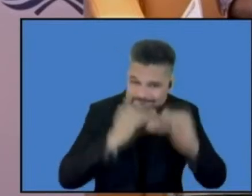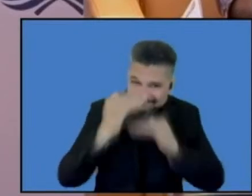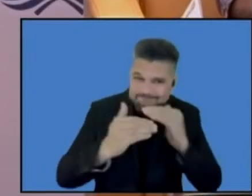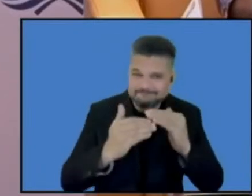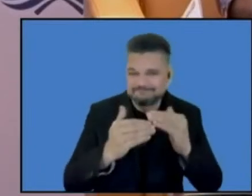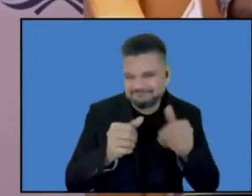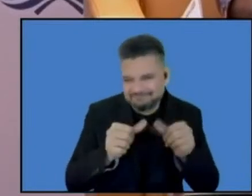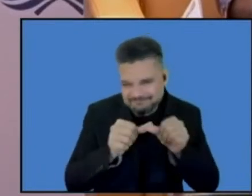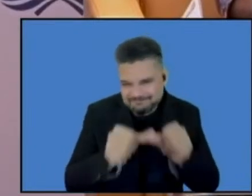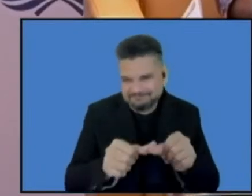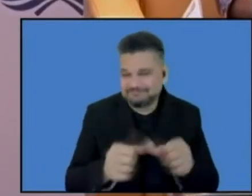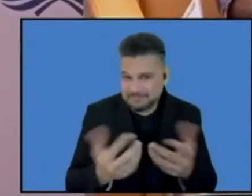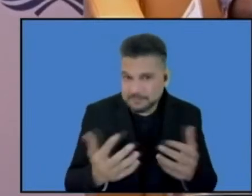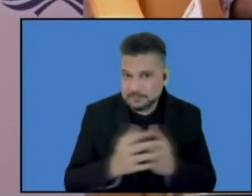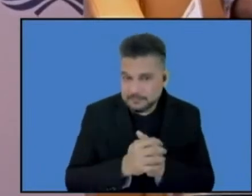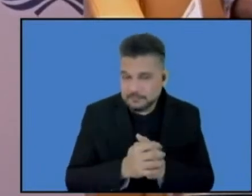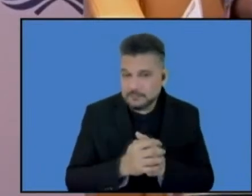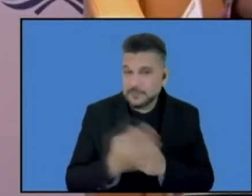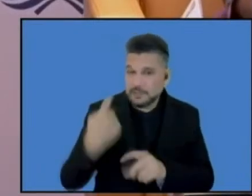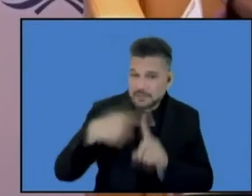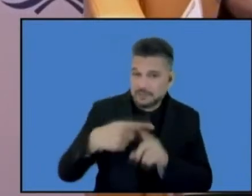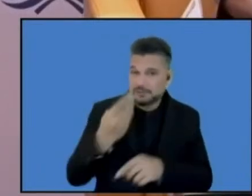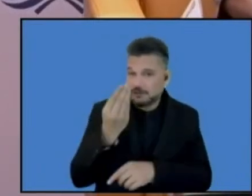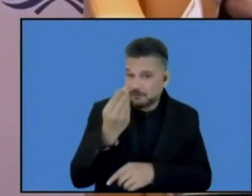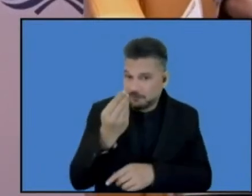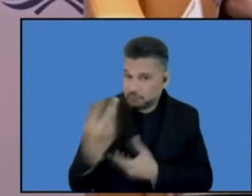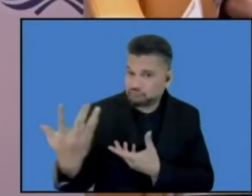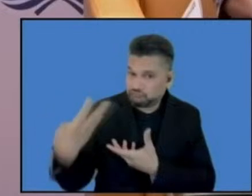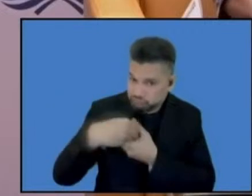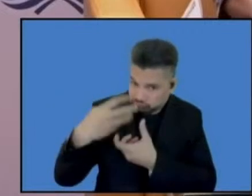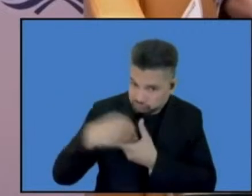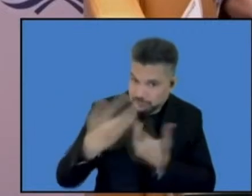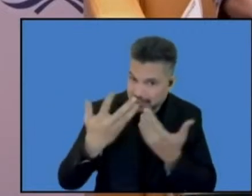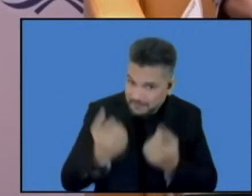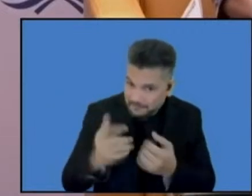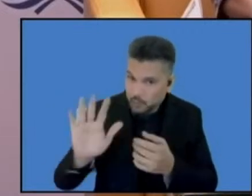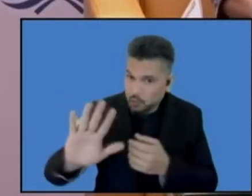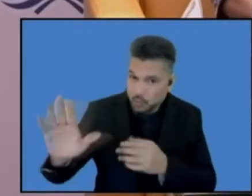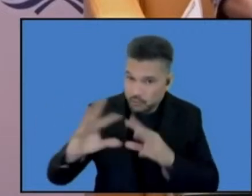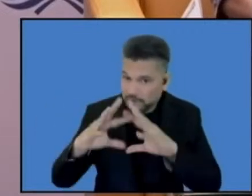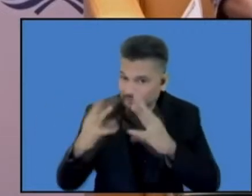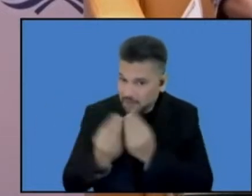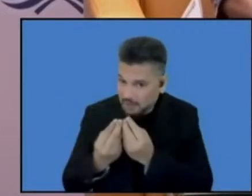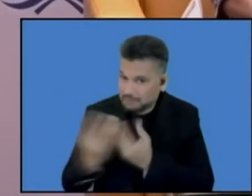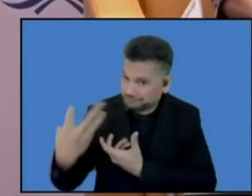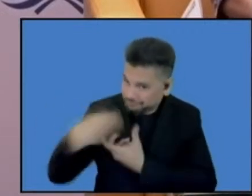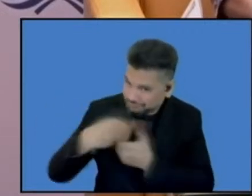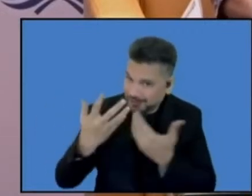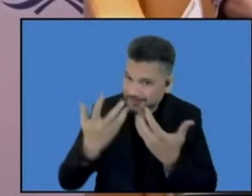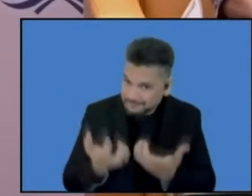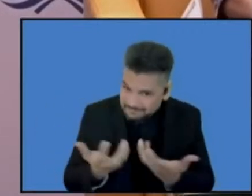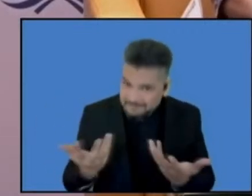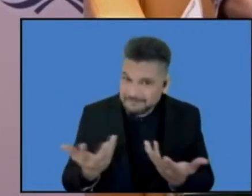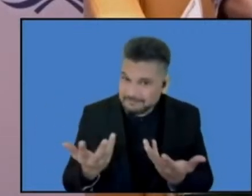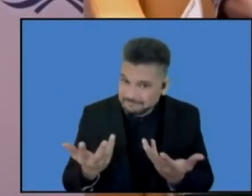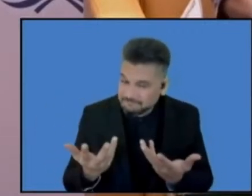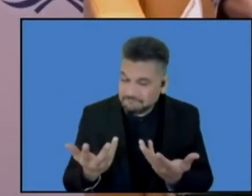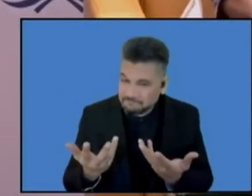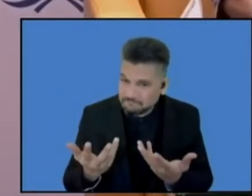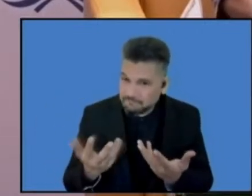remittances and financial inclusion to support migrants and their families to help boost local economies in countries of